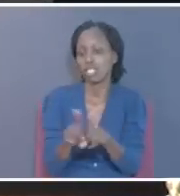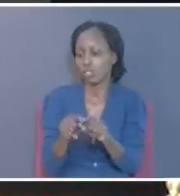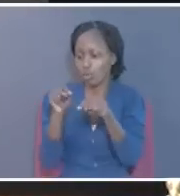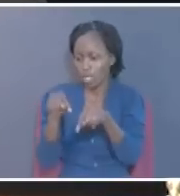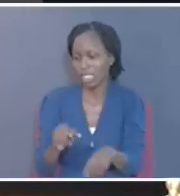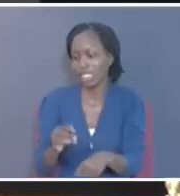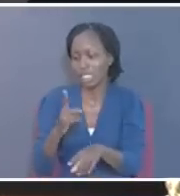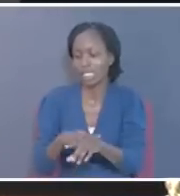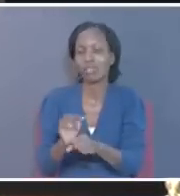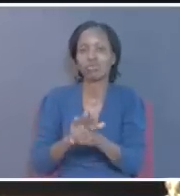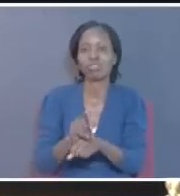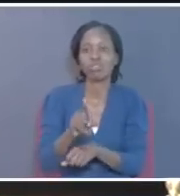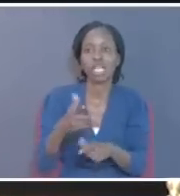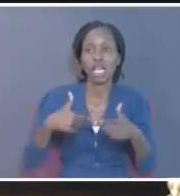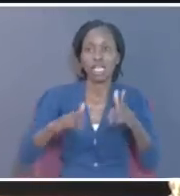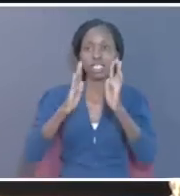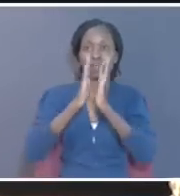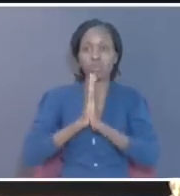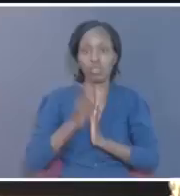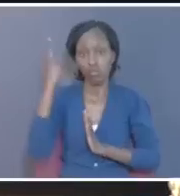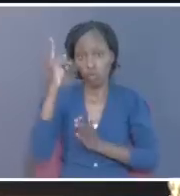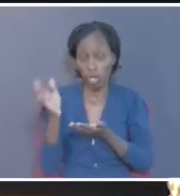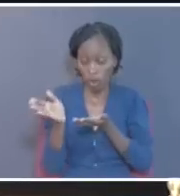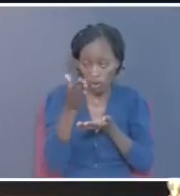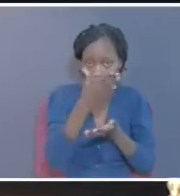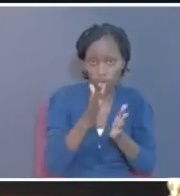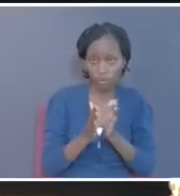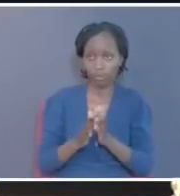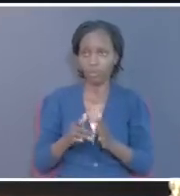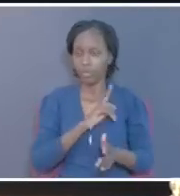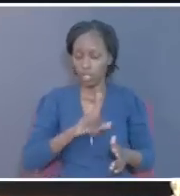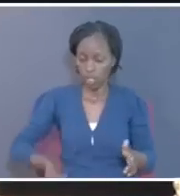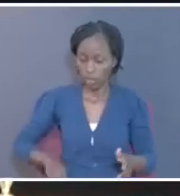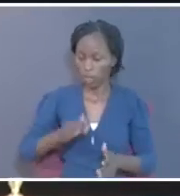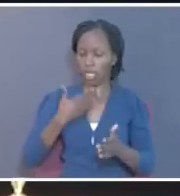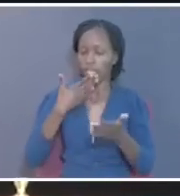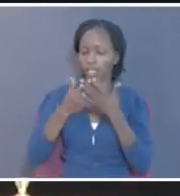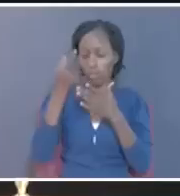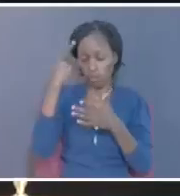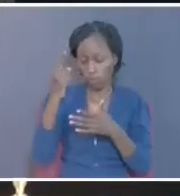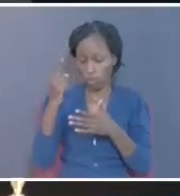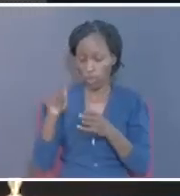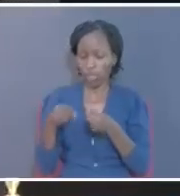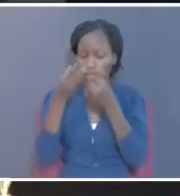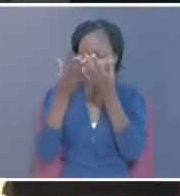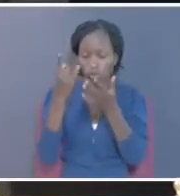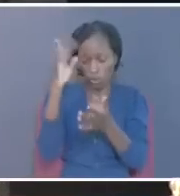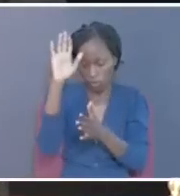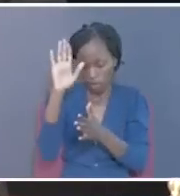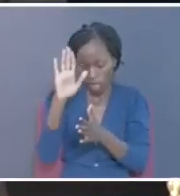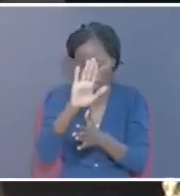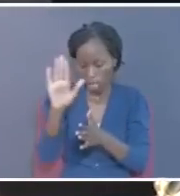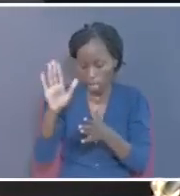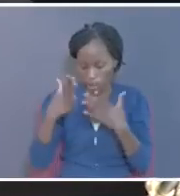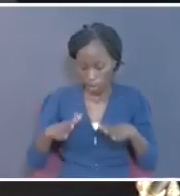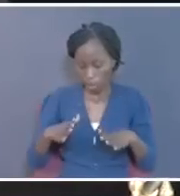this season. Let us pray for the giving. Lord, I thank you for the giving of your people.